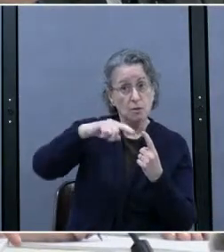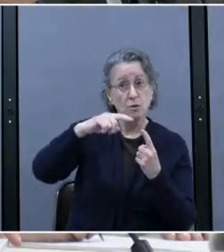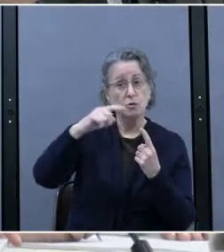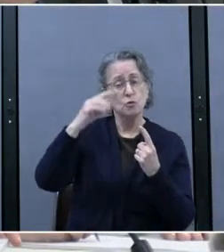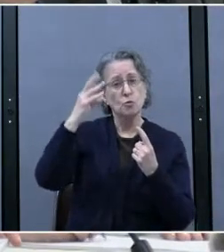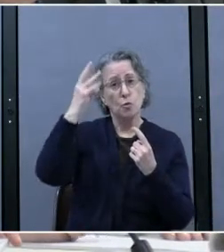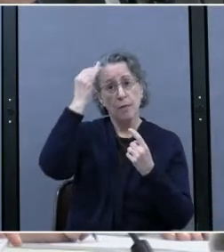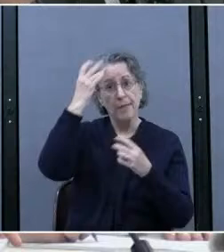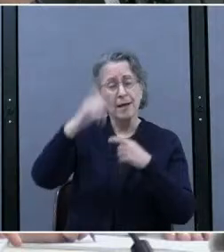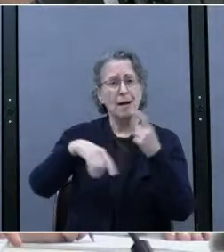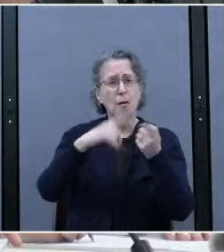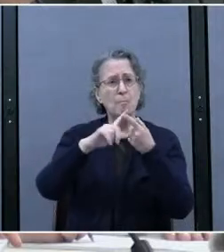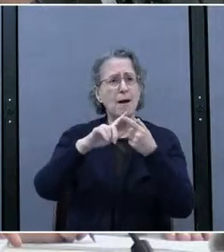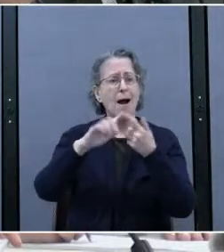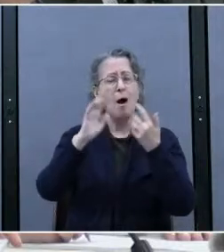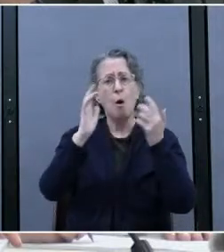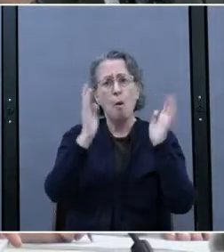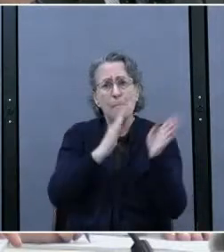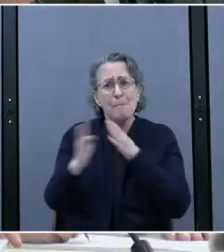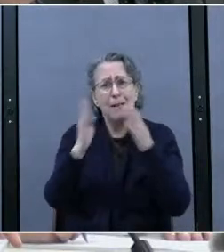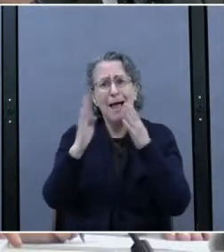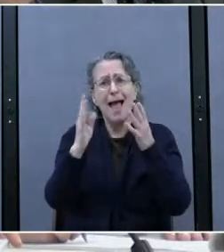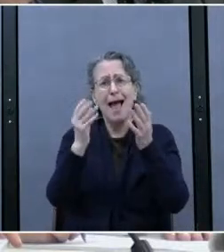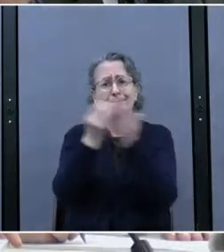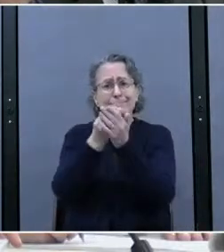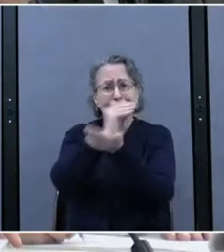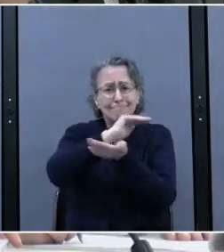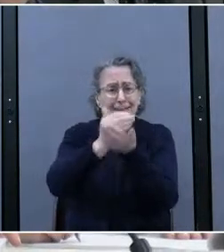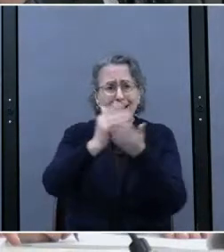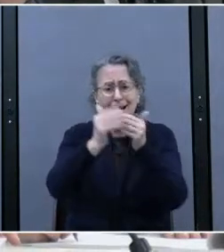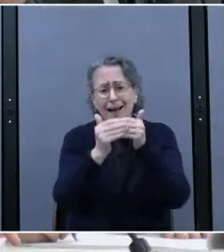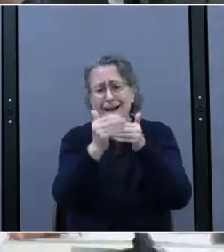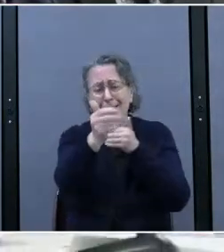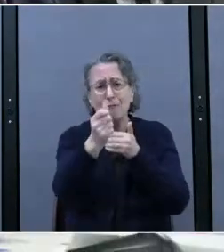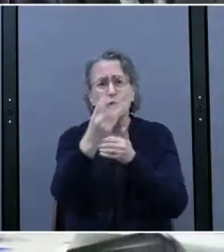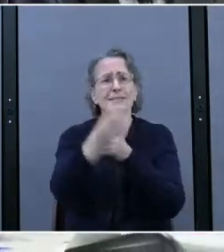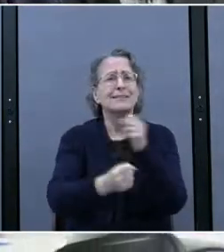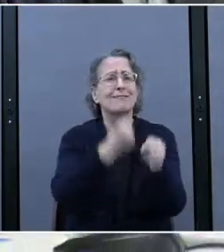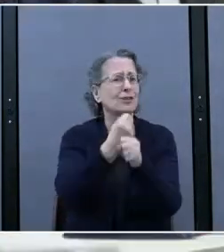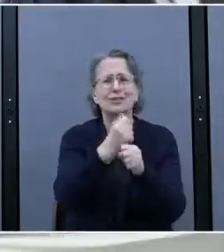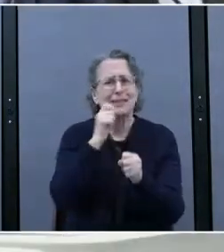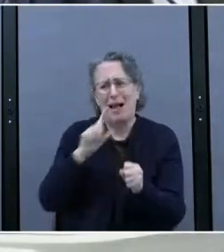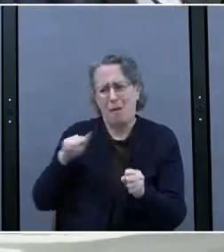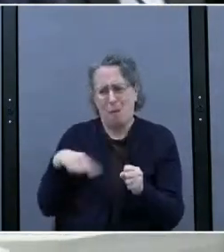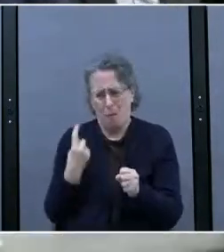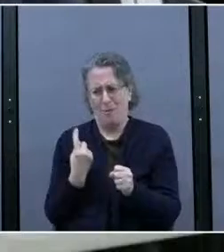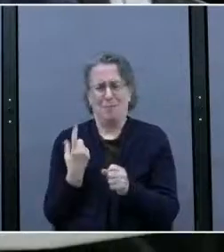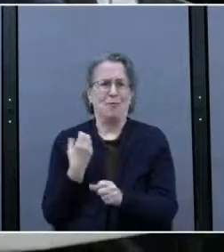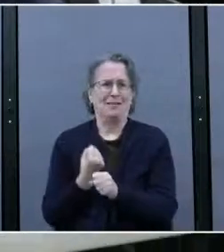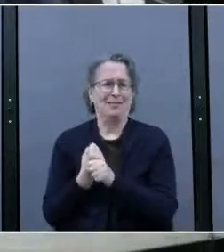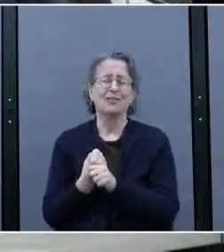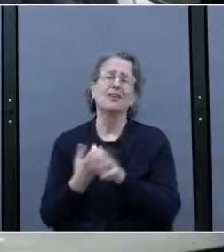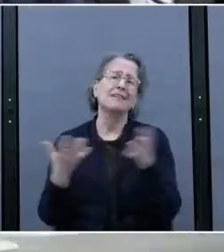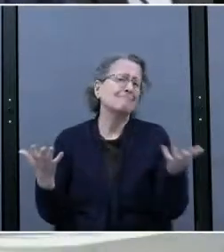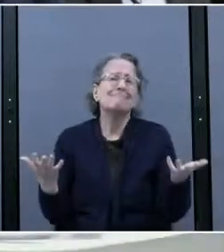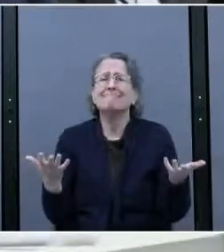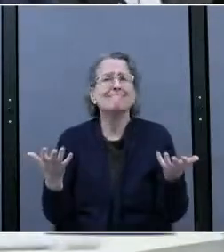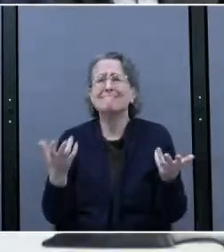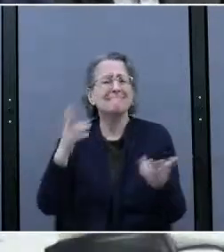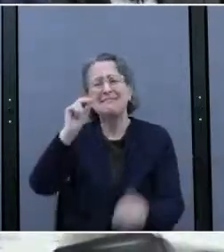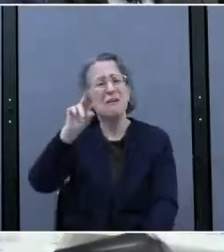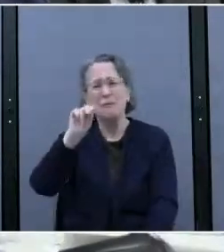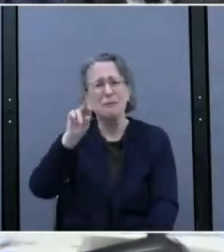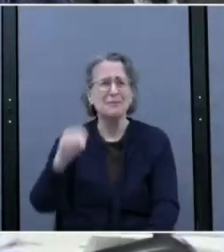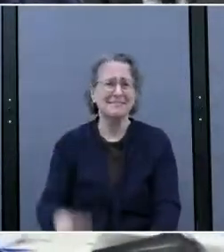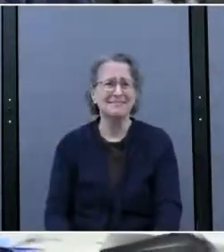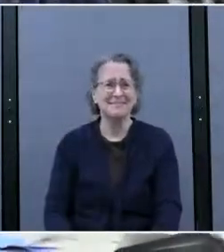planning? I don't think so. You know, I think we looked at the FY26 budget. If anyone